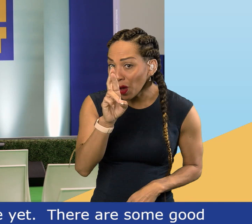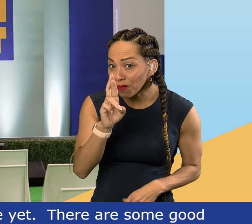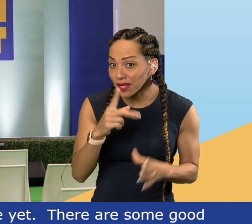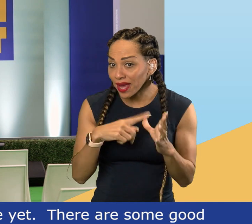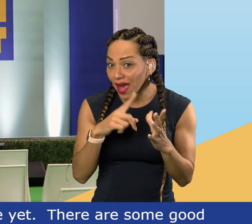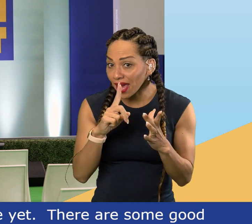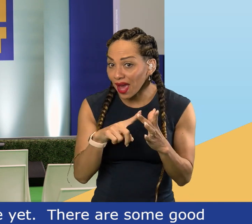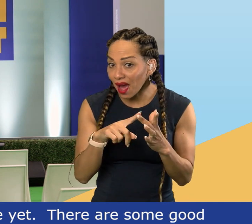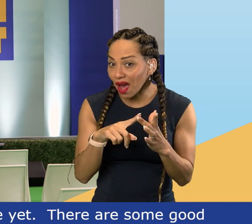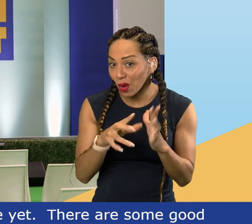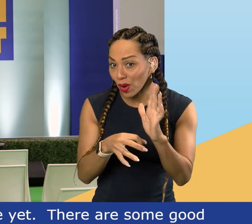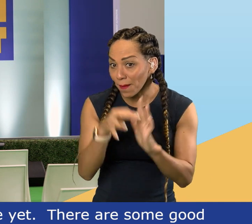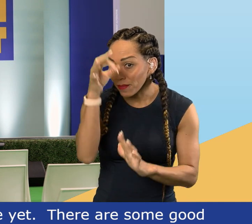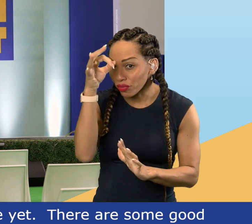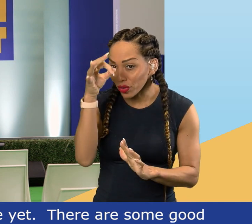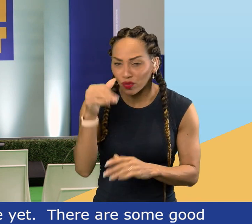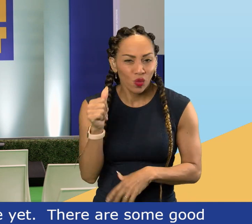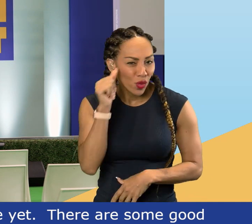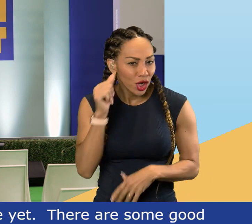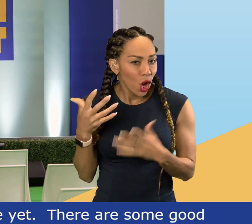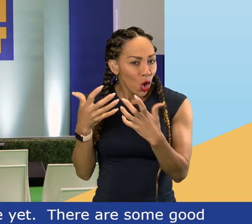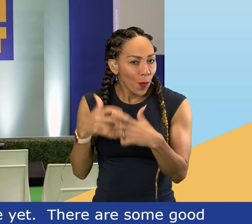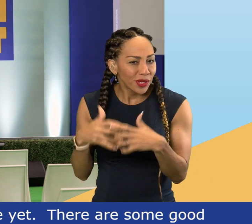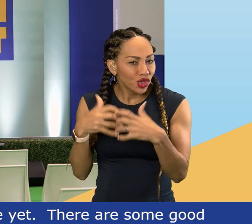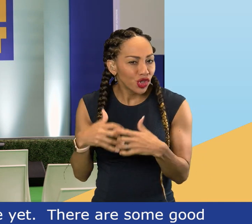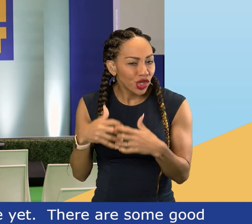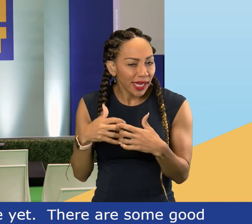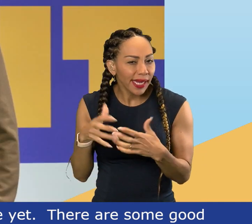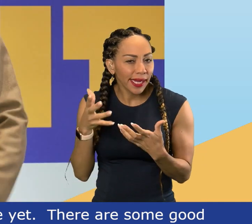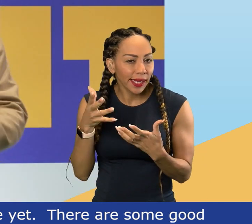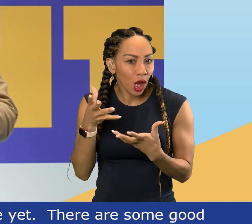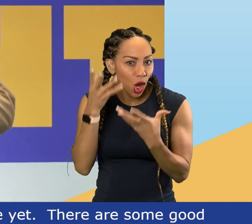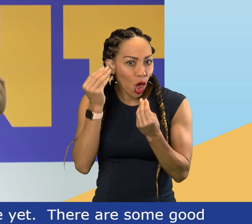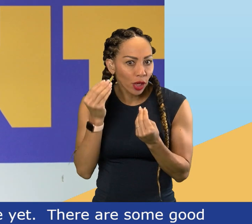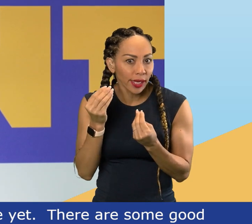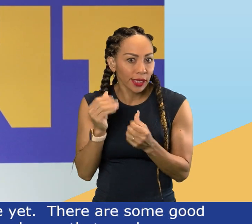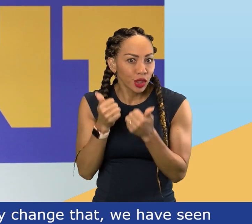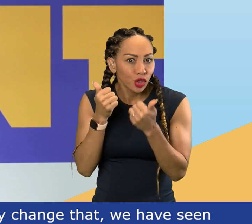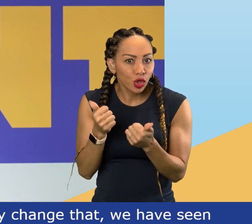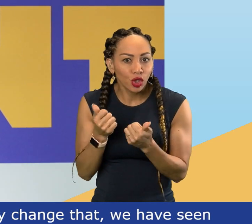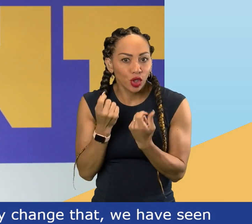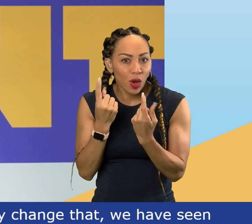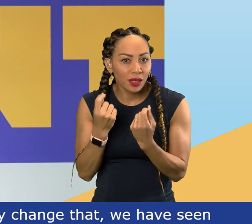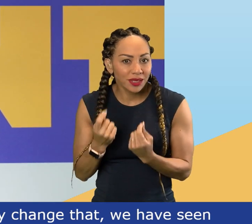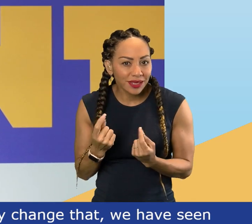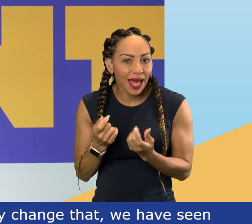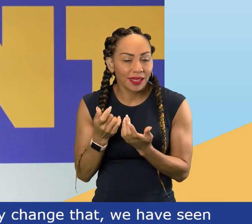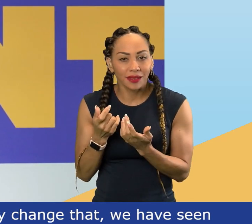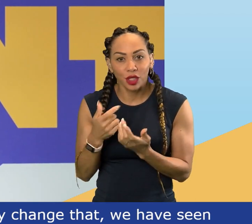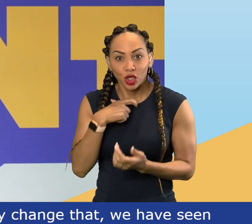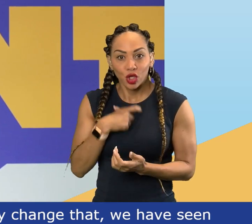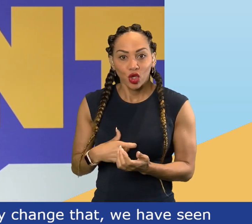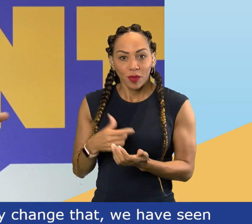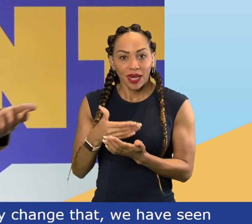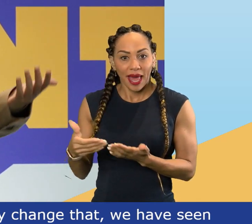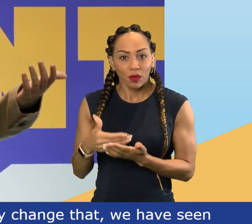seen how good machine learning is in terms of how it understands human language. What that means is you no longer need to remember specific commands. You would just be able